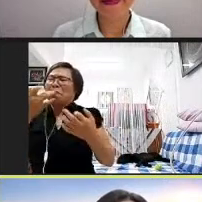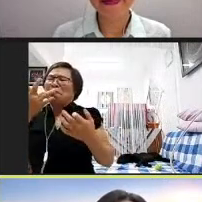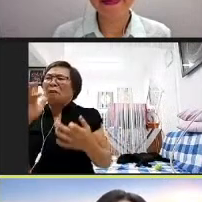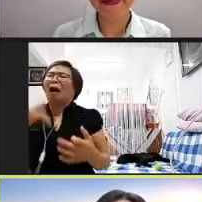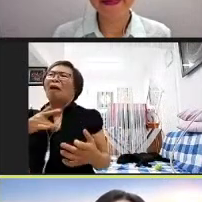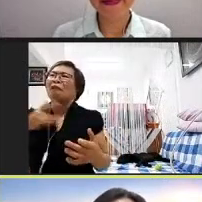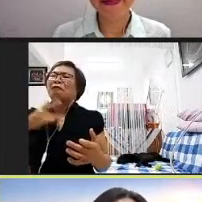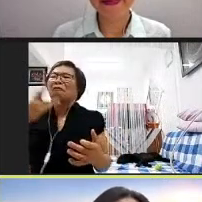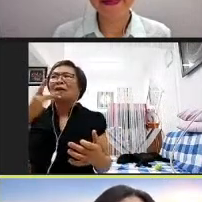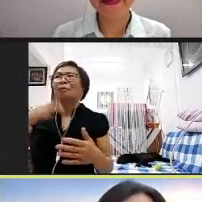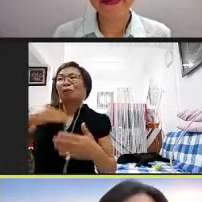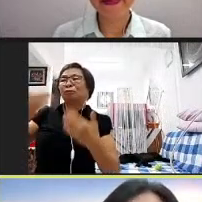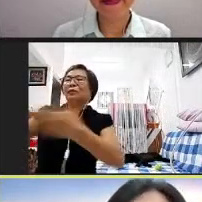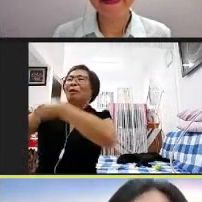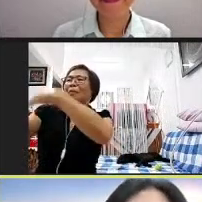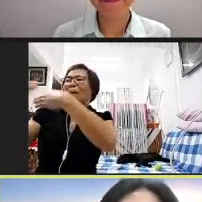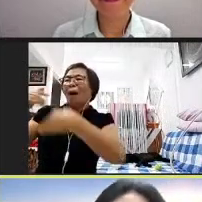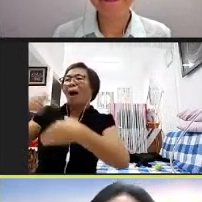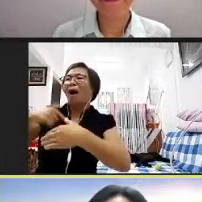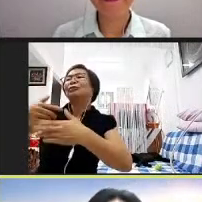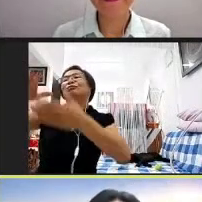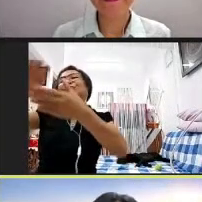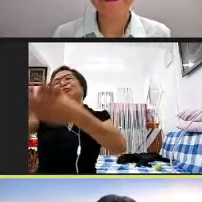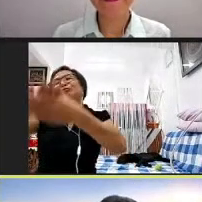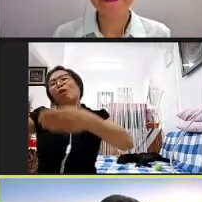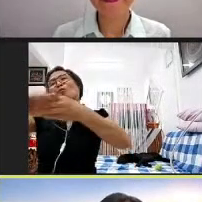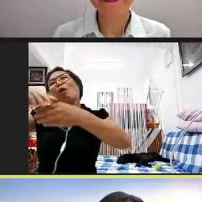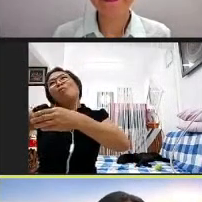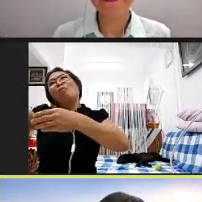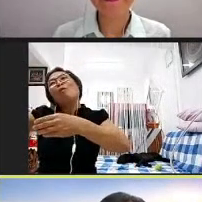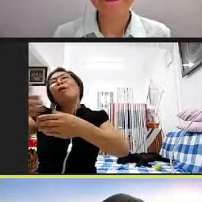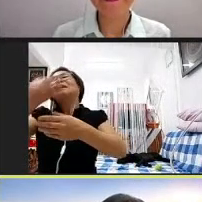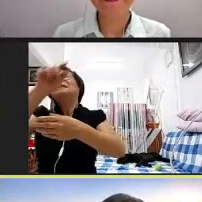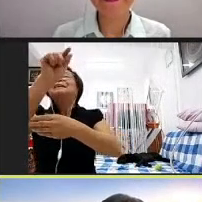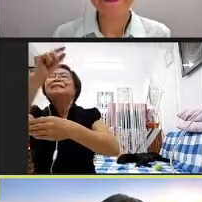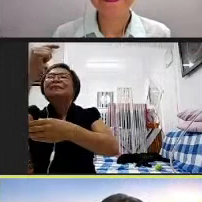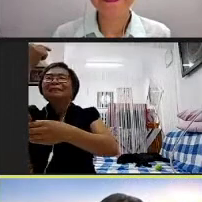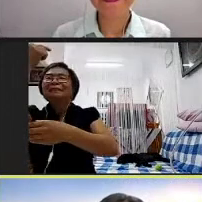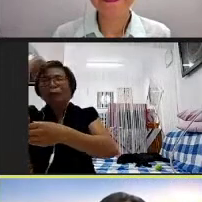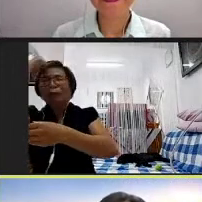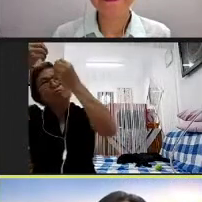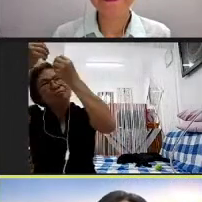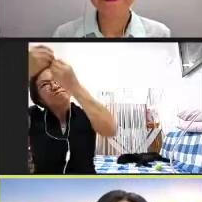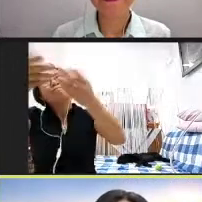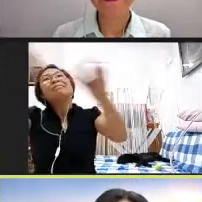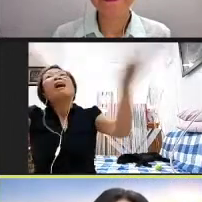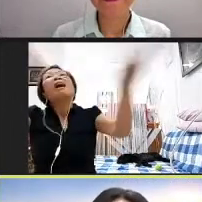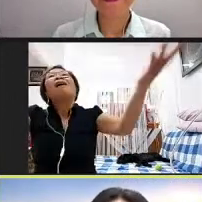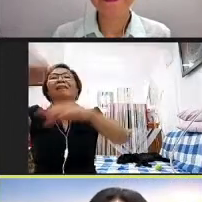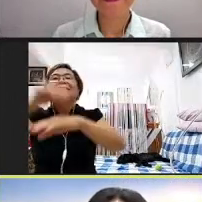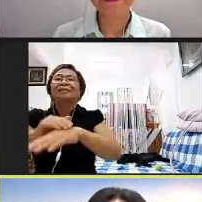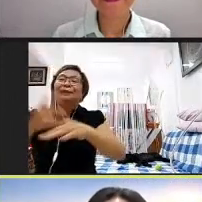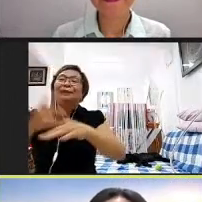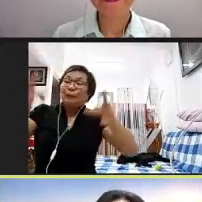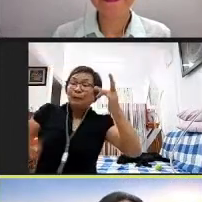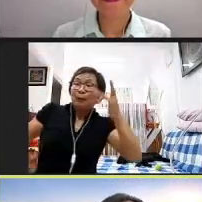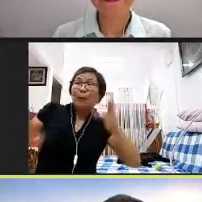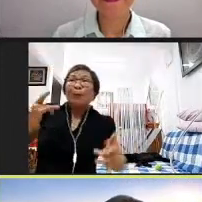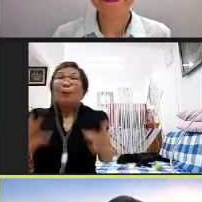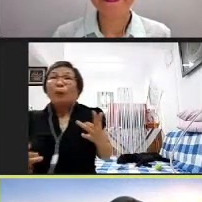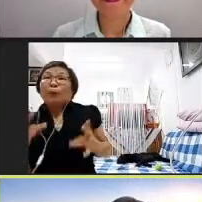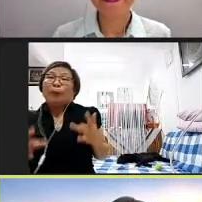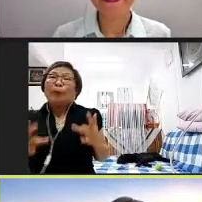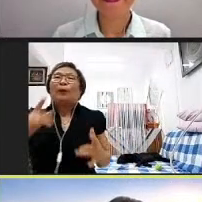be invited to come to share my little knowledge that I have on this interesting topic by